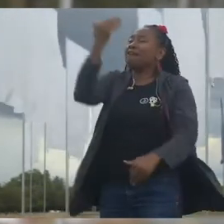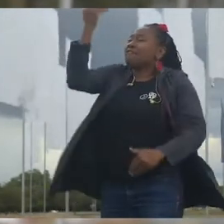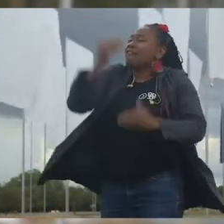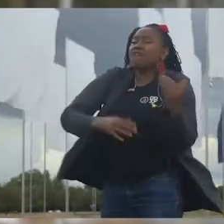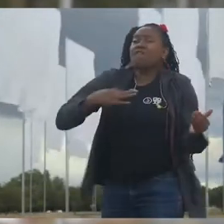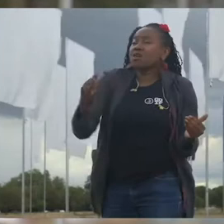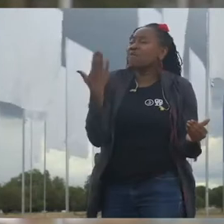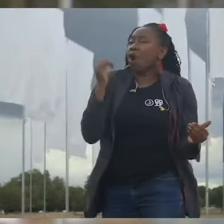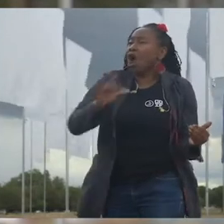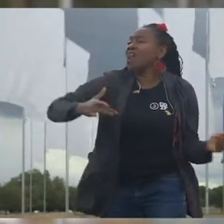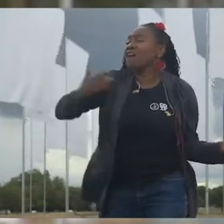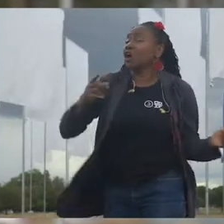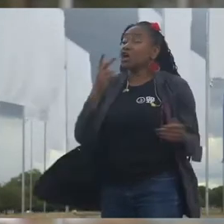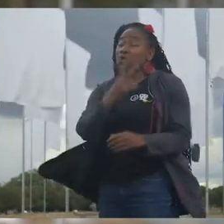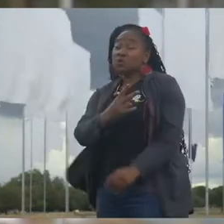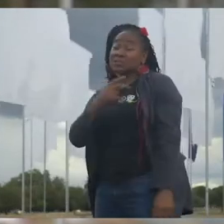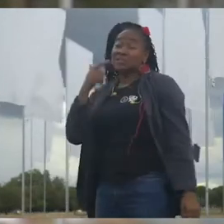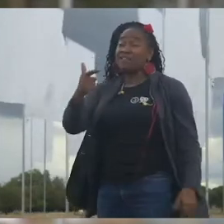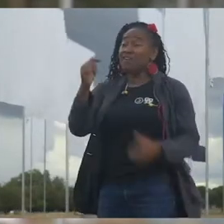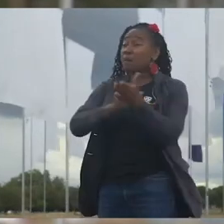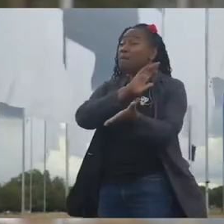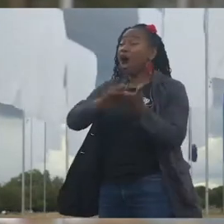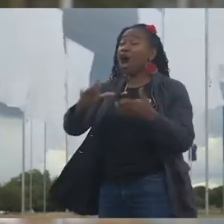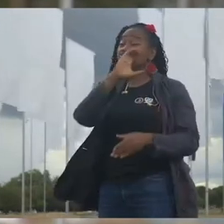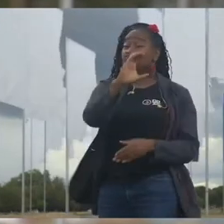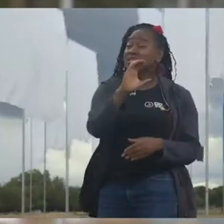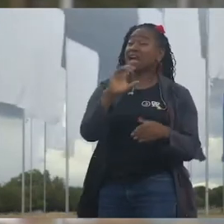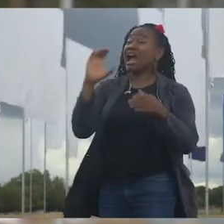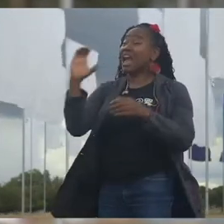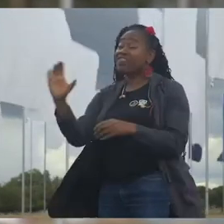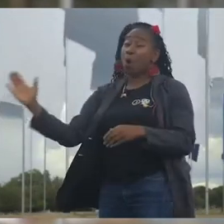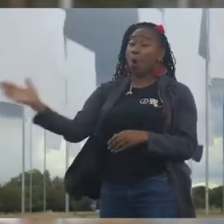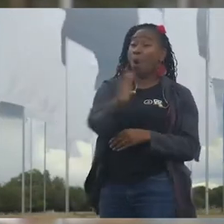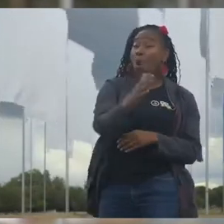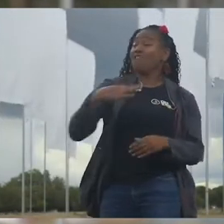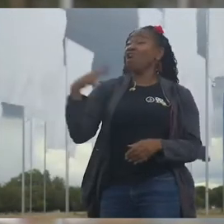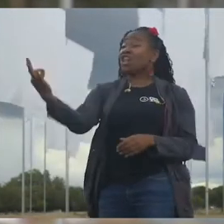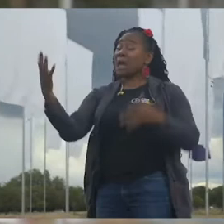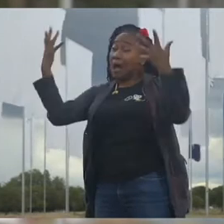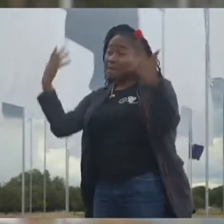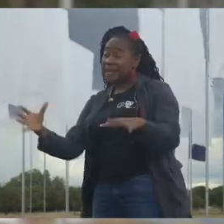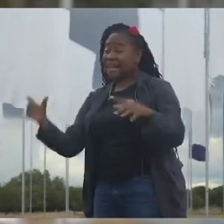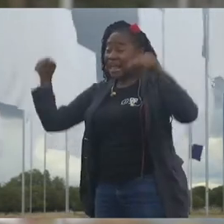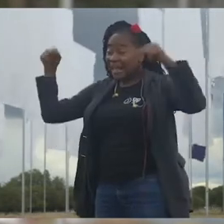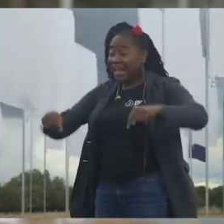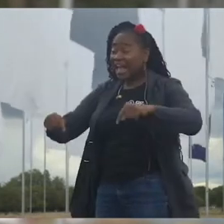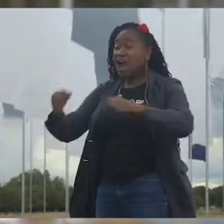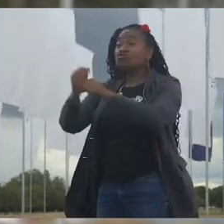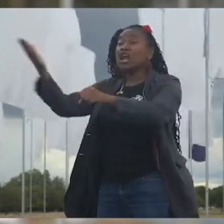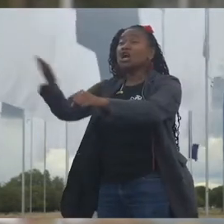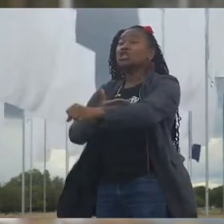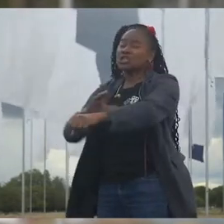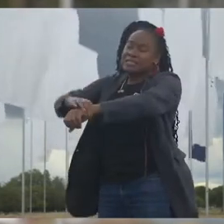Since the 27th of March, Chris, Kathy, and our Greenwich army of helpers have given Greenwich